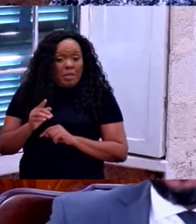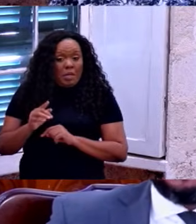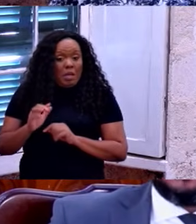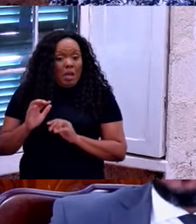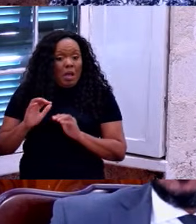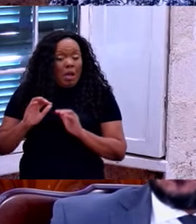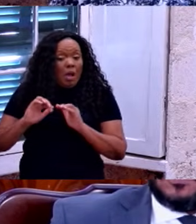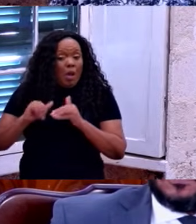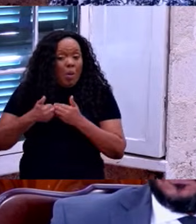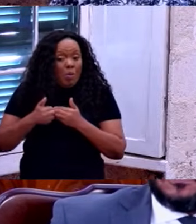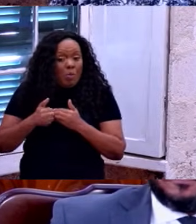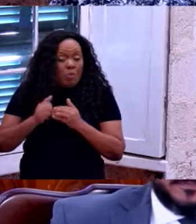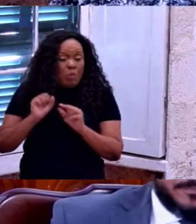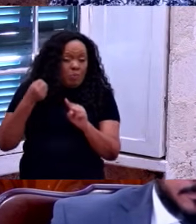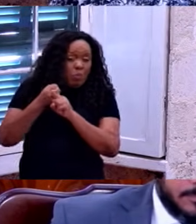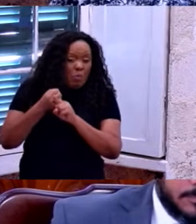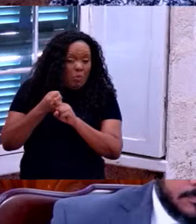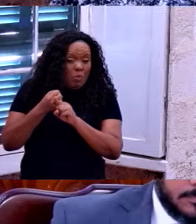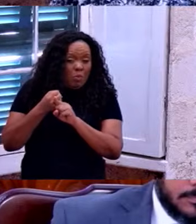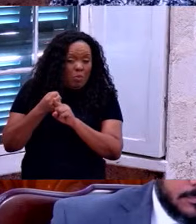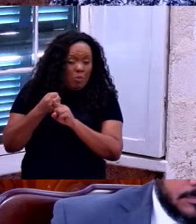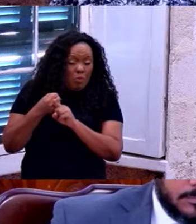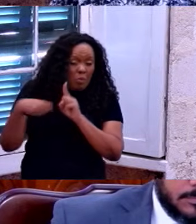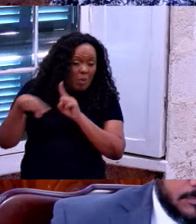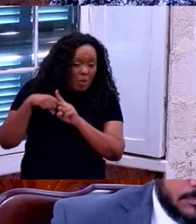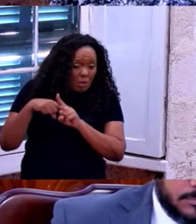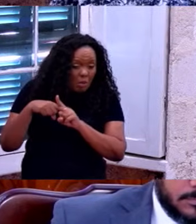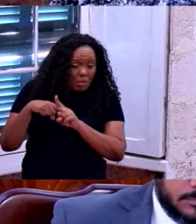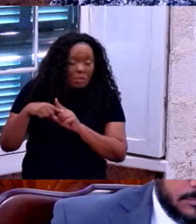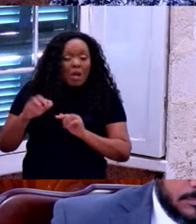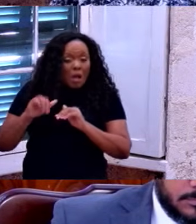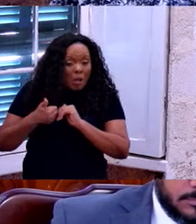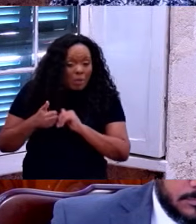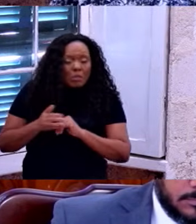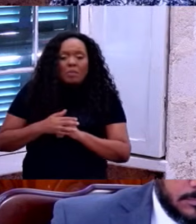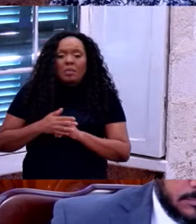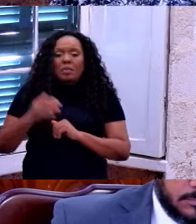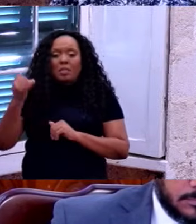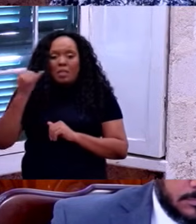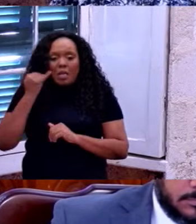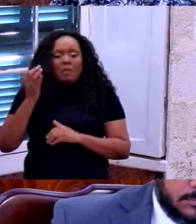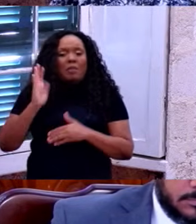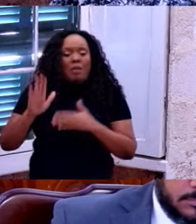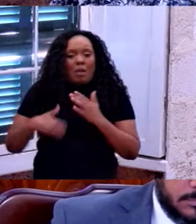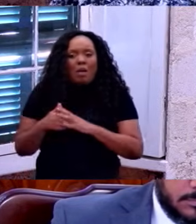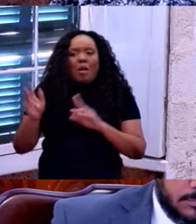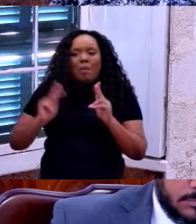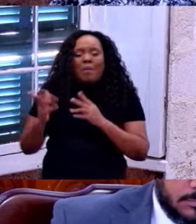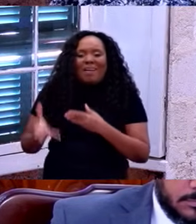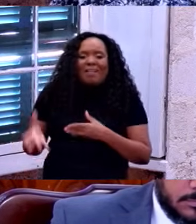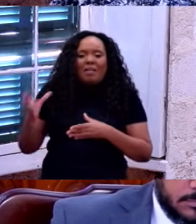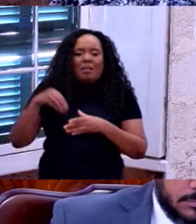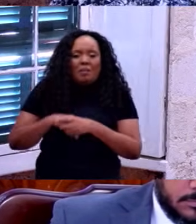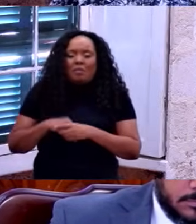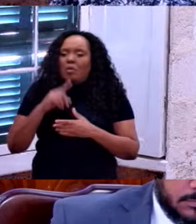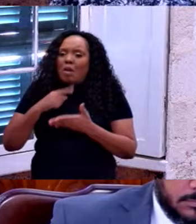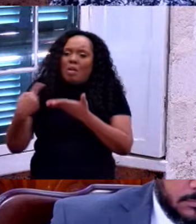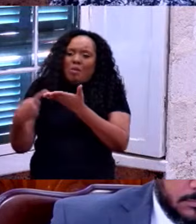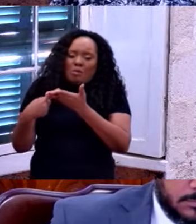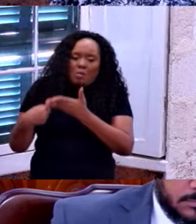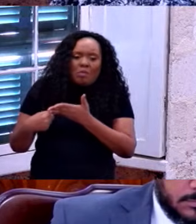who are making themselves available for the change are prepared to take it to the next level and effect the